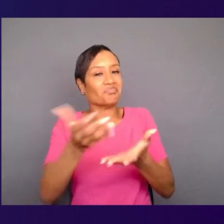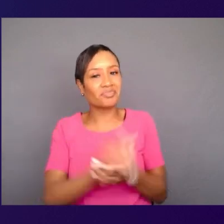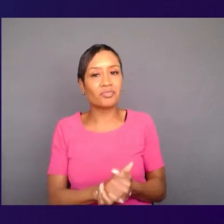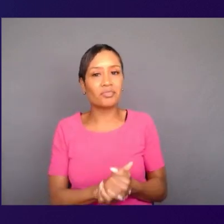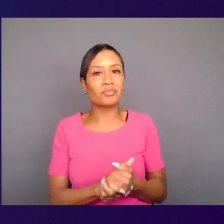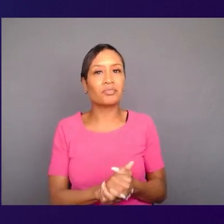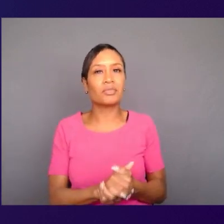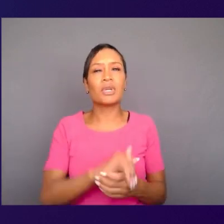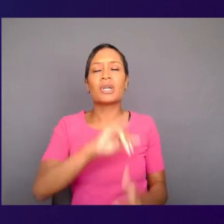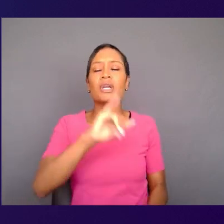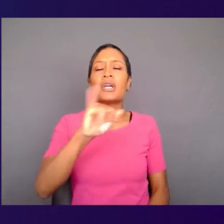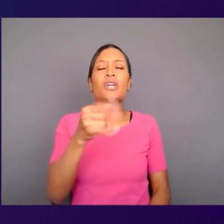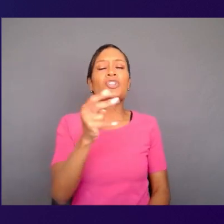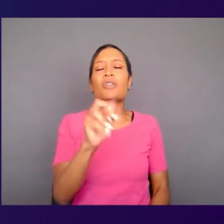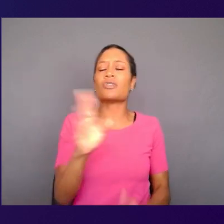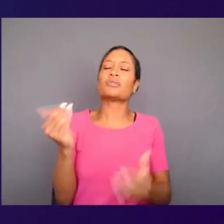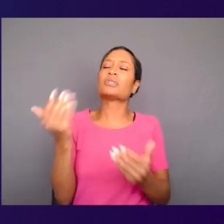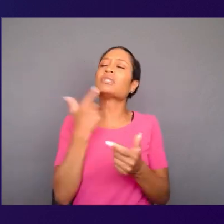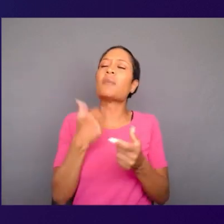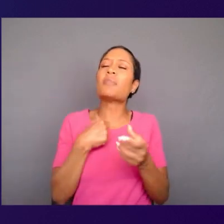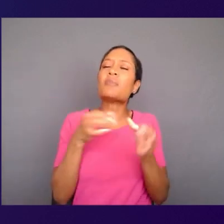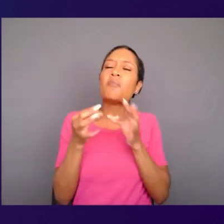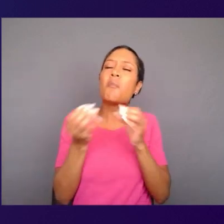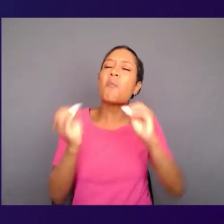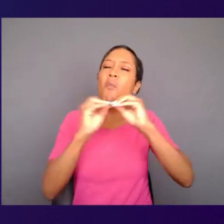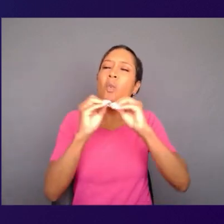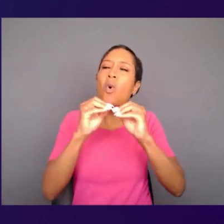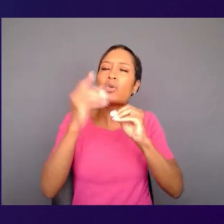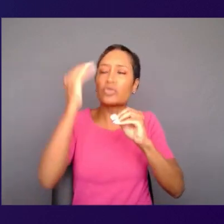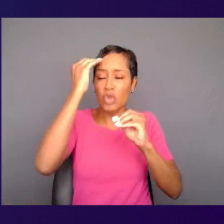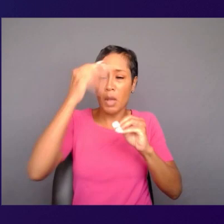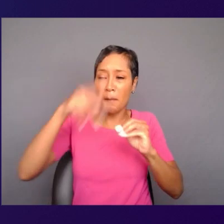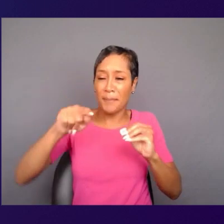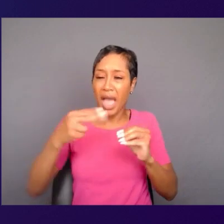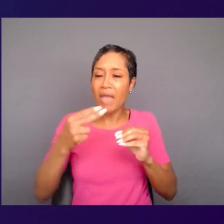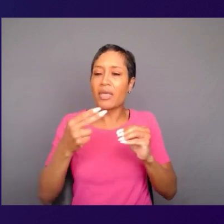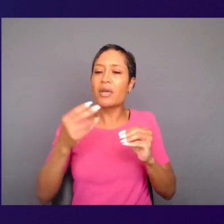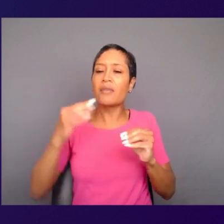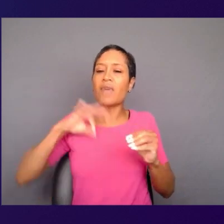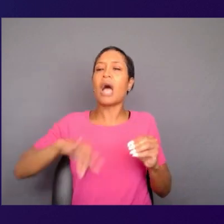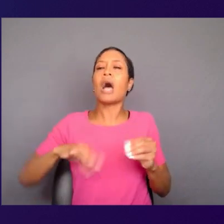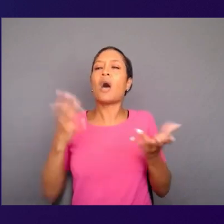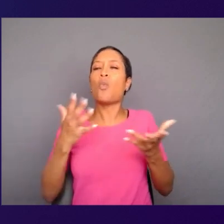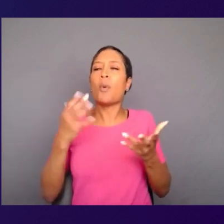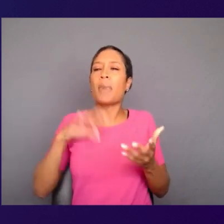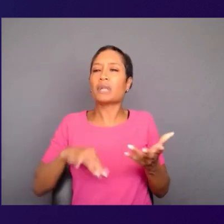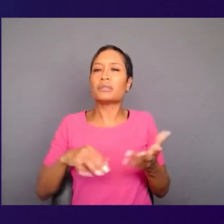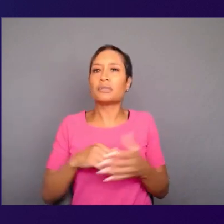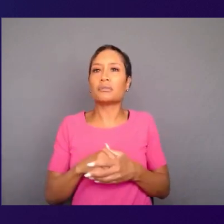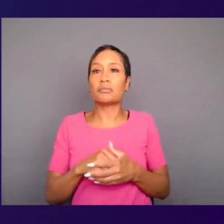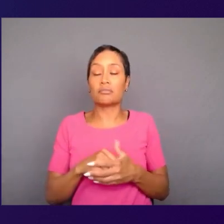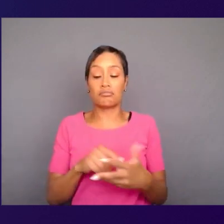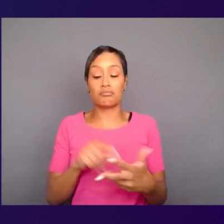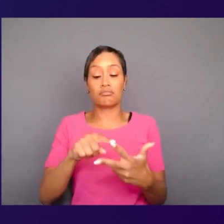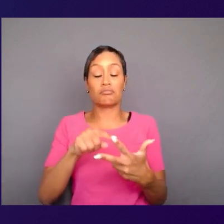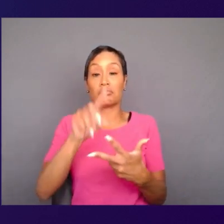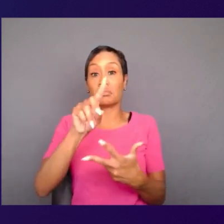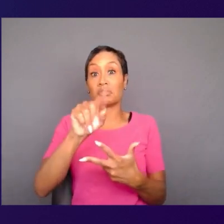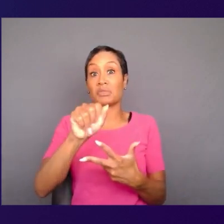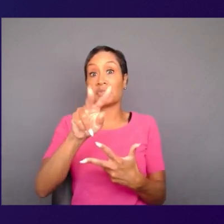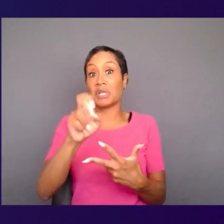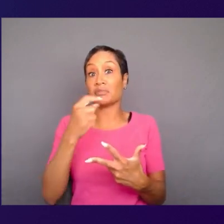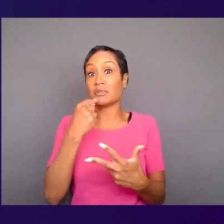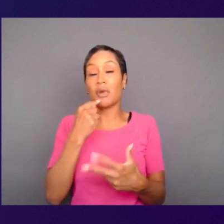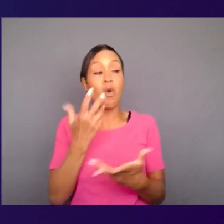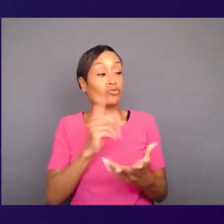bit more about what these knowledge paths added for you, what the value add for you was. Go ahead, Dave. You want to go first? Sure. So one